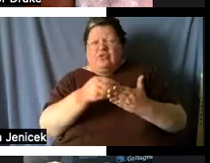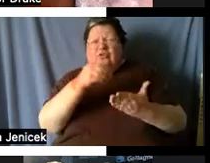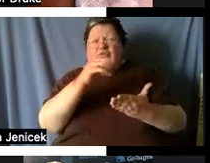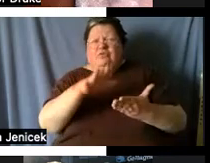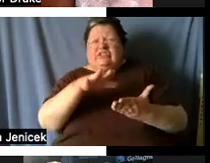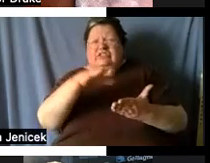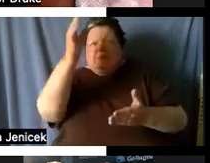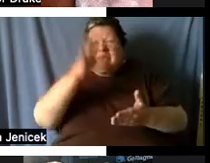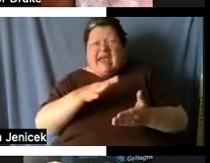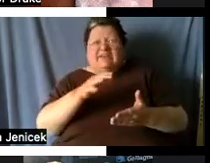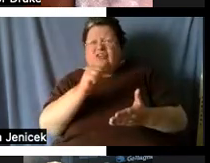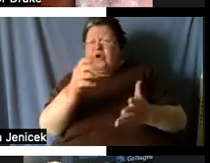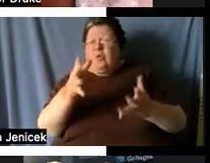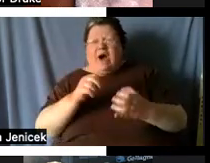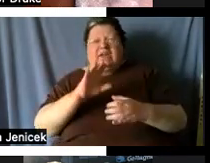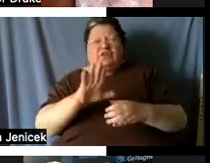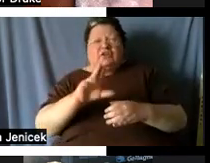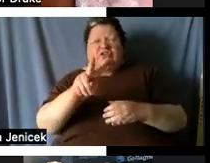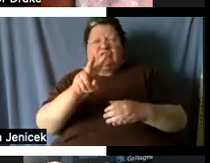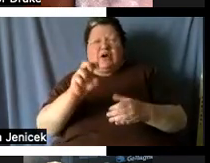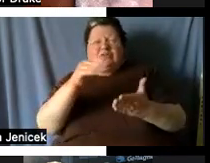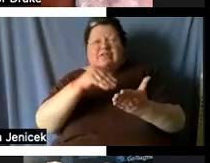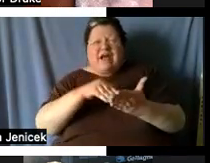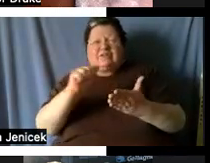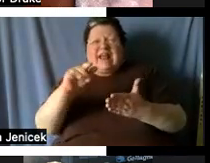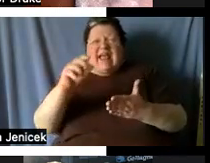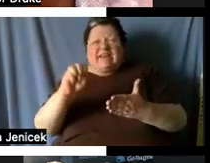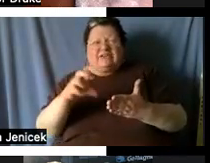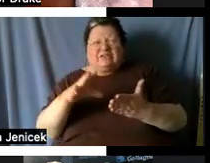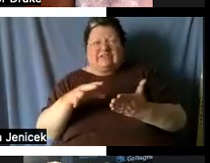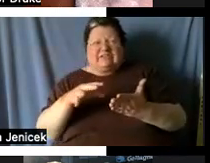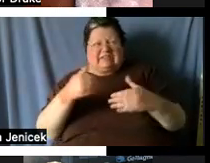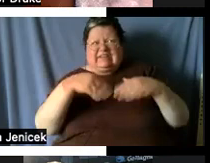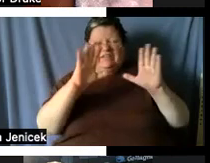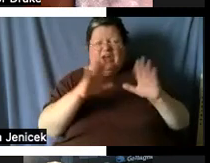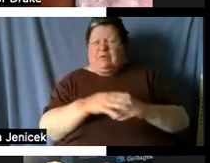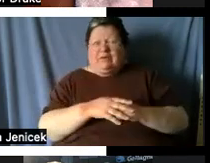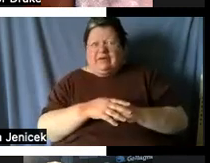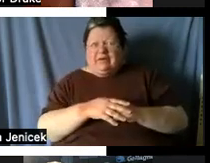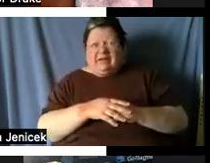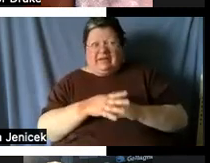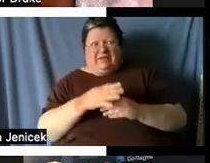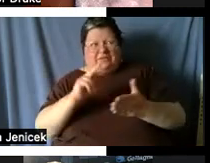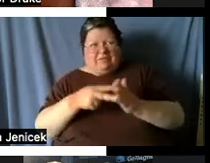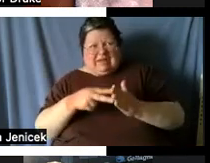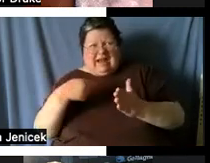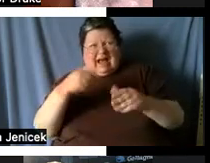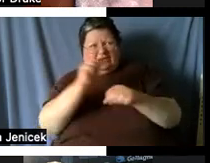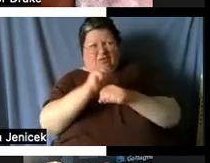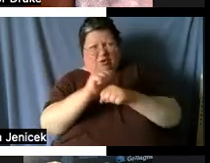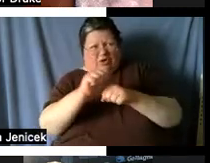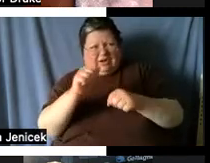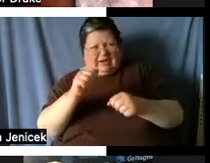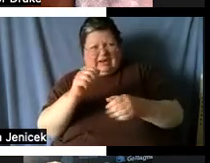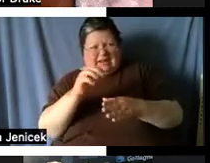your 200,000 acres of land taken away. And wait a minute, what? You can work in the farm fields